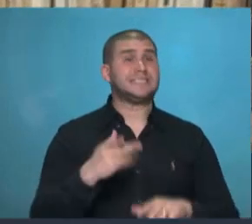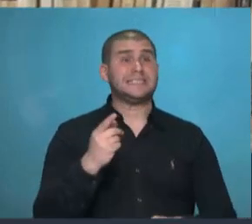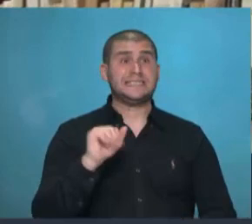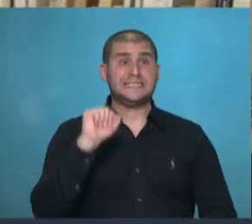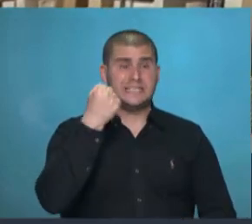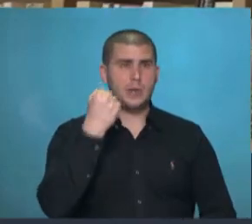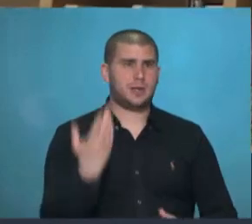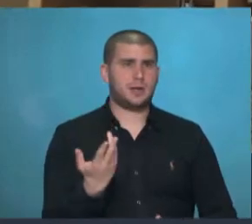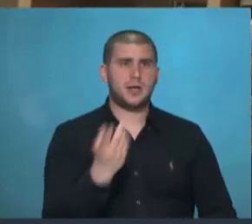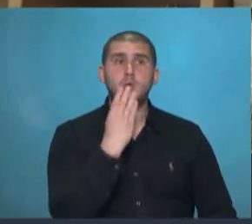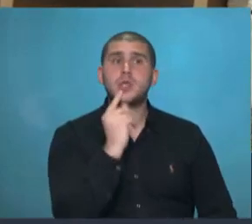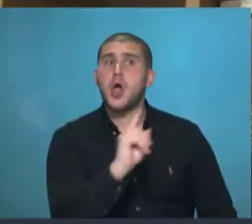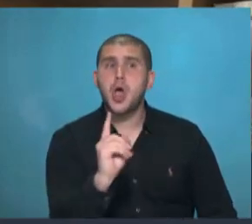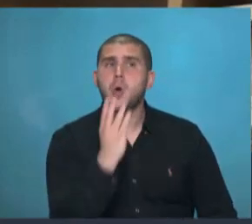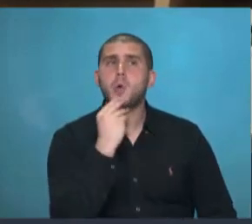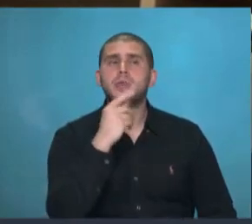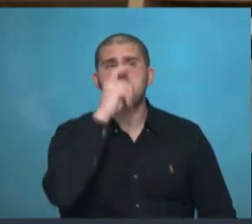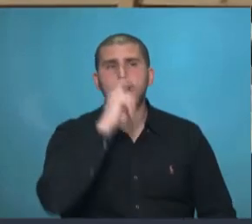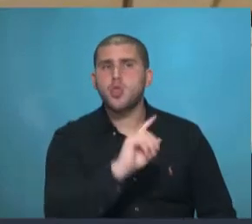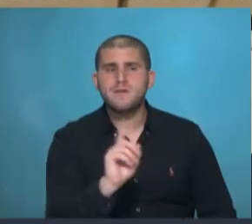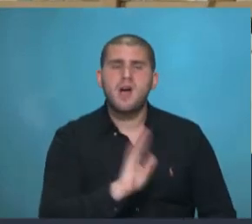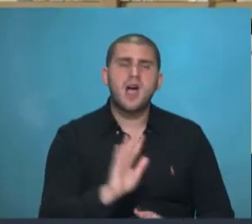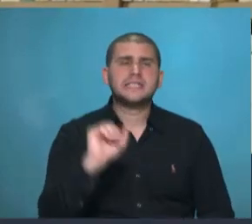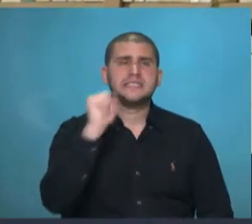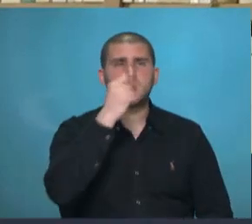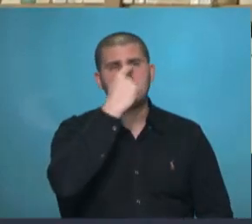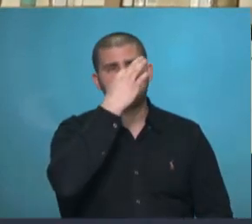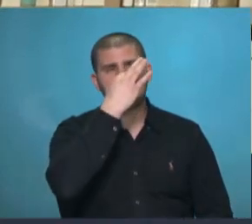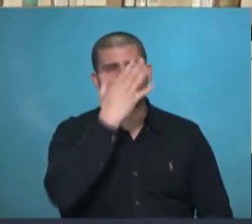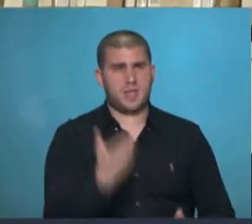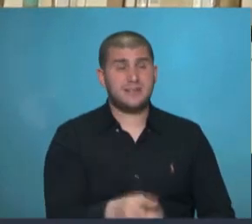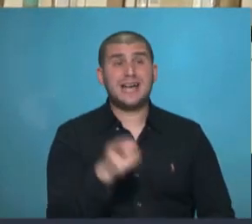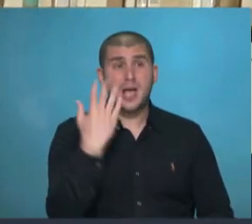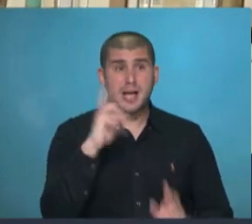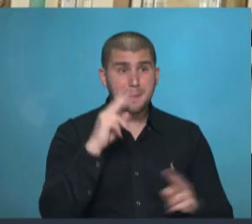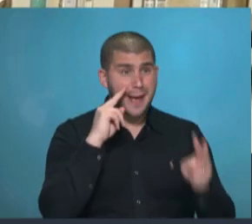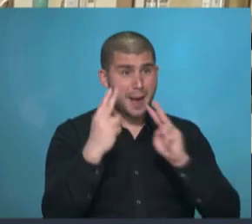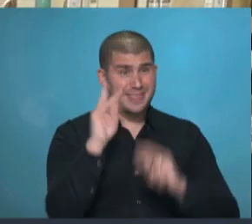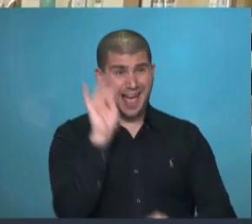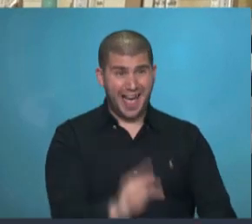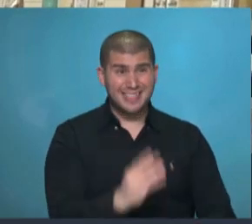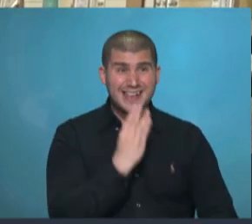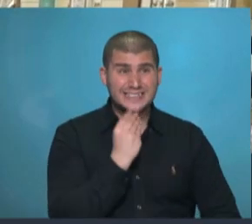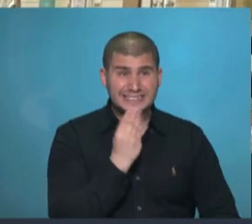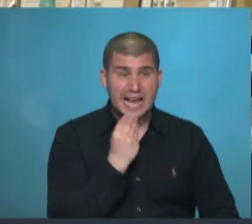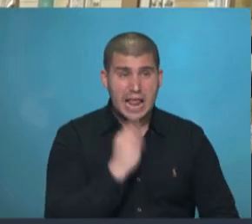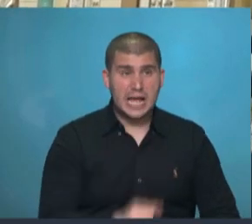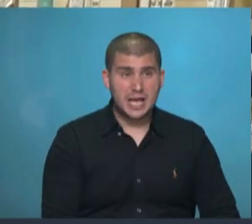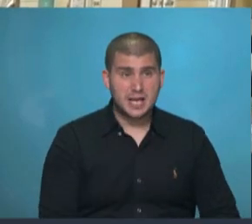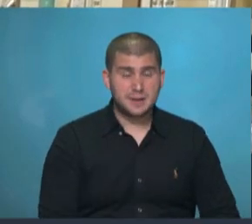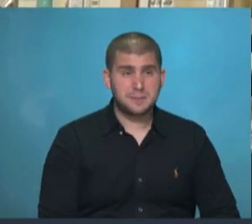fascist. Not Jew, not dirty Jew. Just dirty Zionist and... It was with a sense of